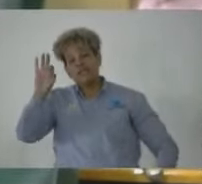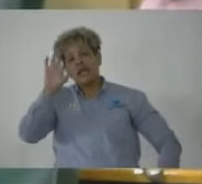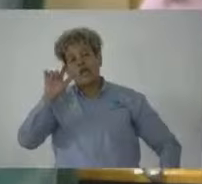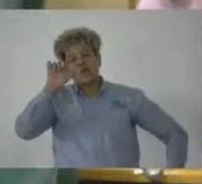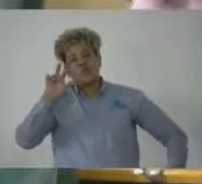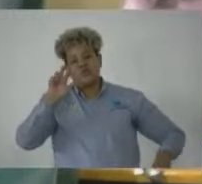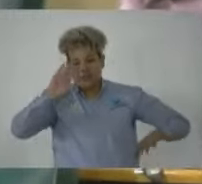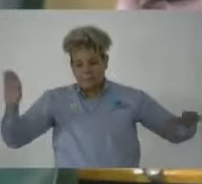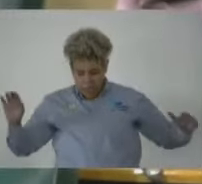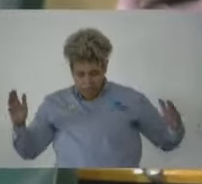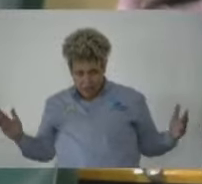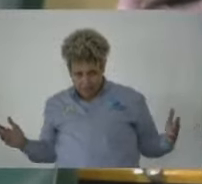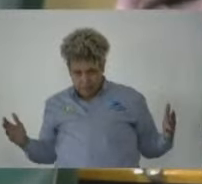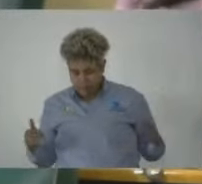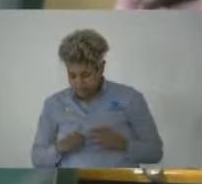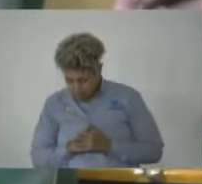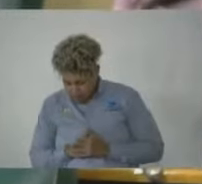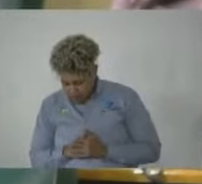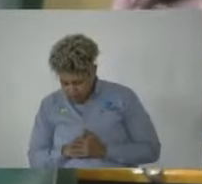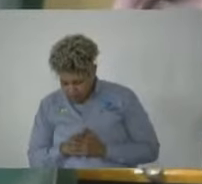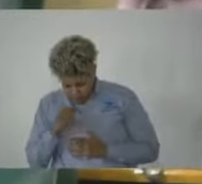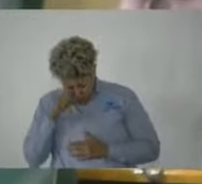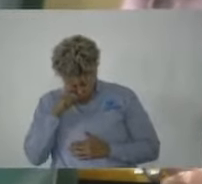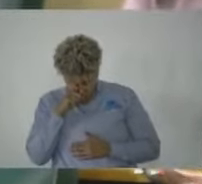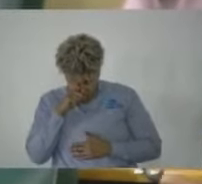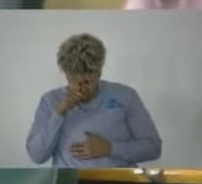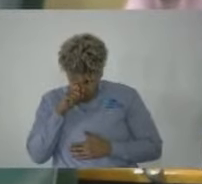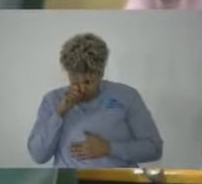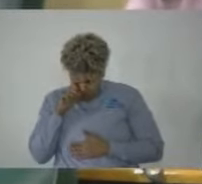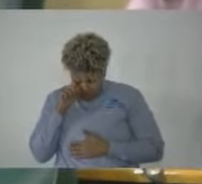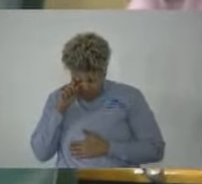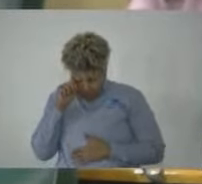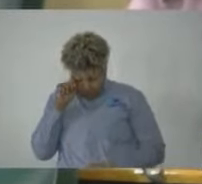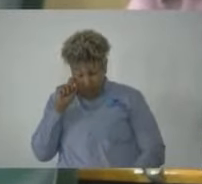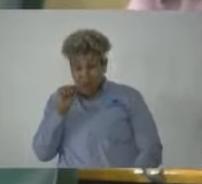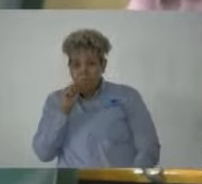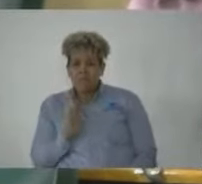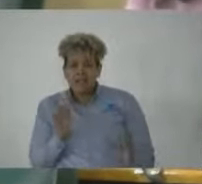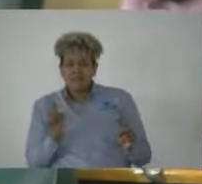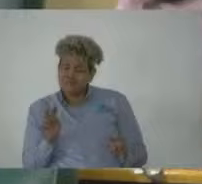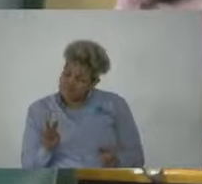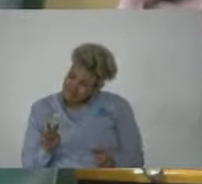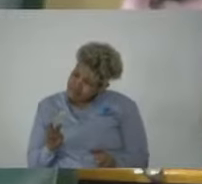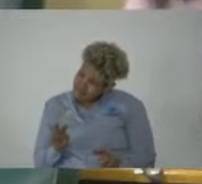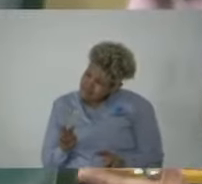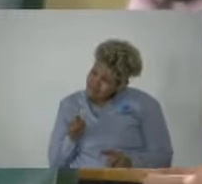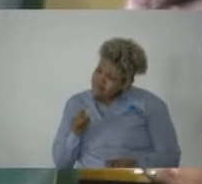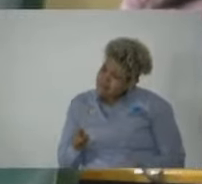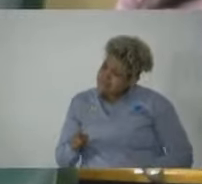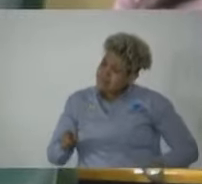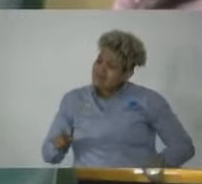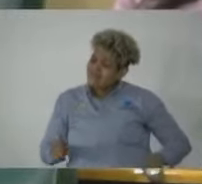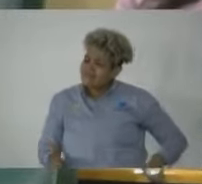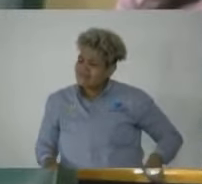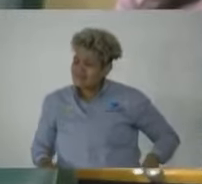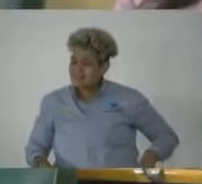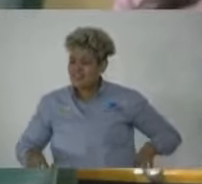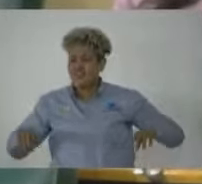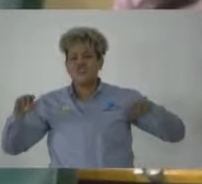billion. So this, Madam Speaker, is the